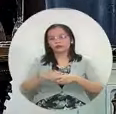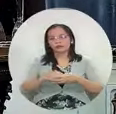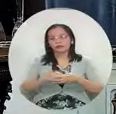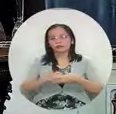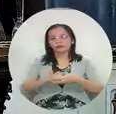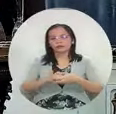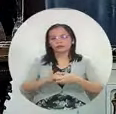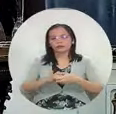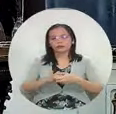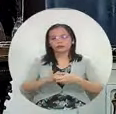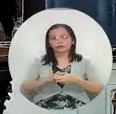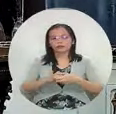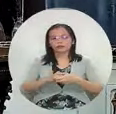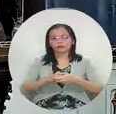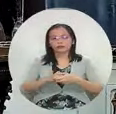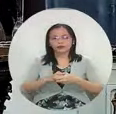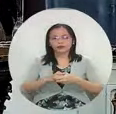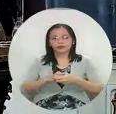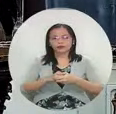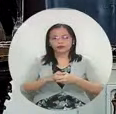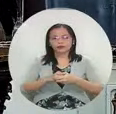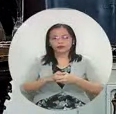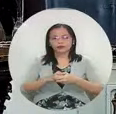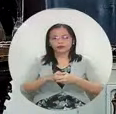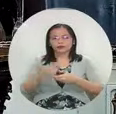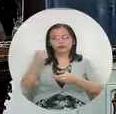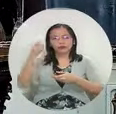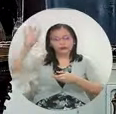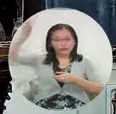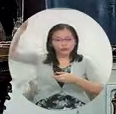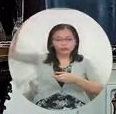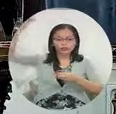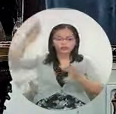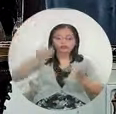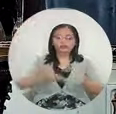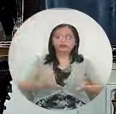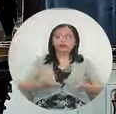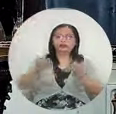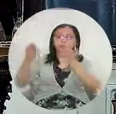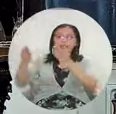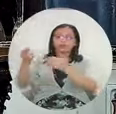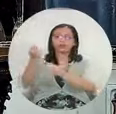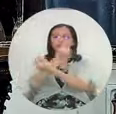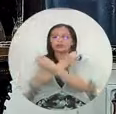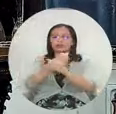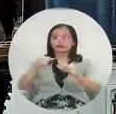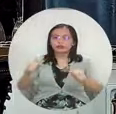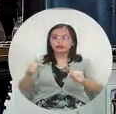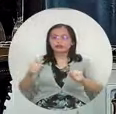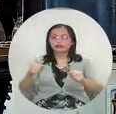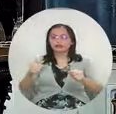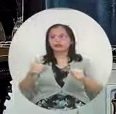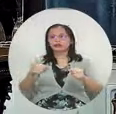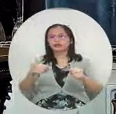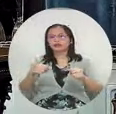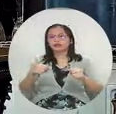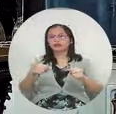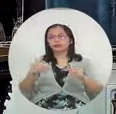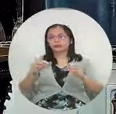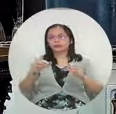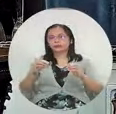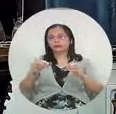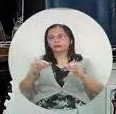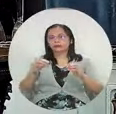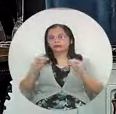11. For the grace that bringeth salvation hath appeared to all men. Verse 12.